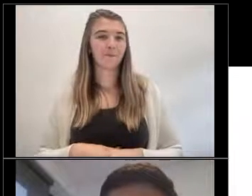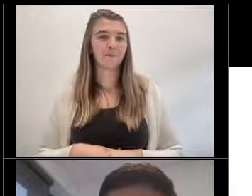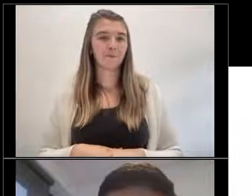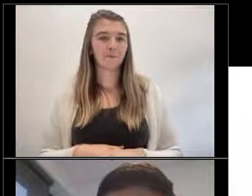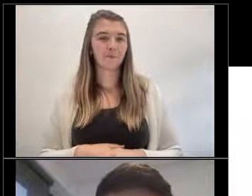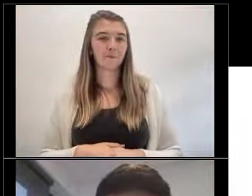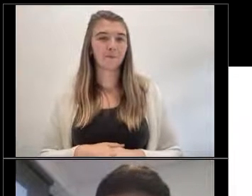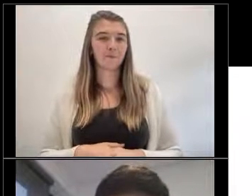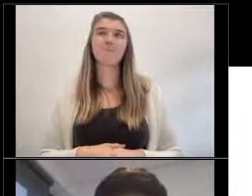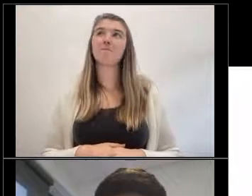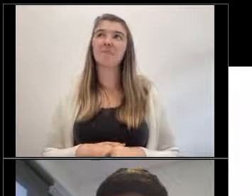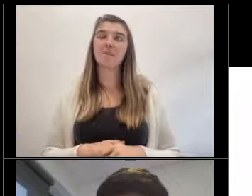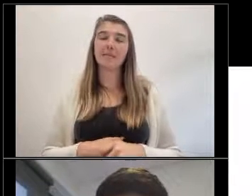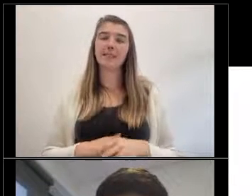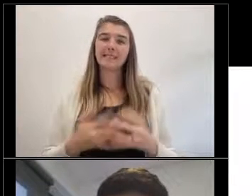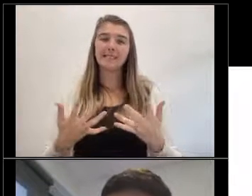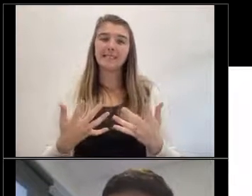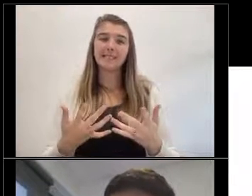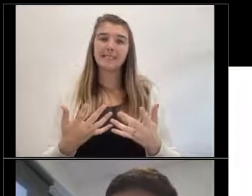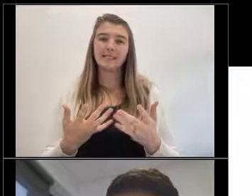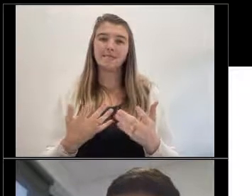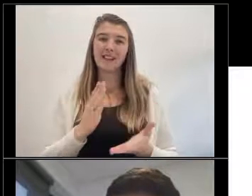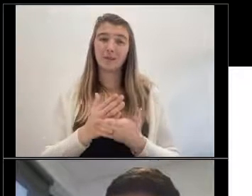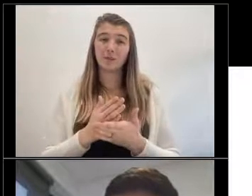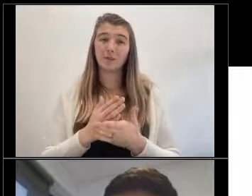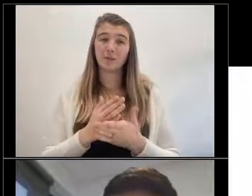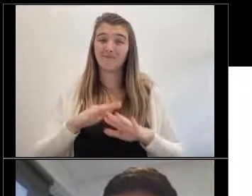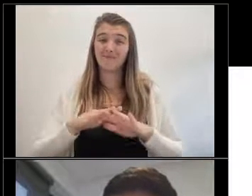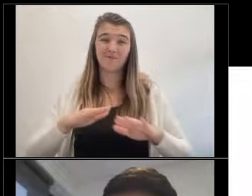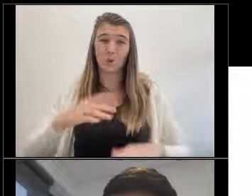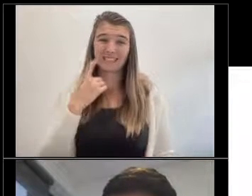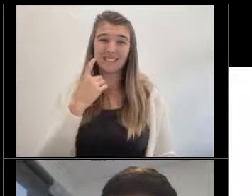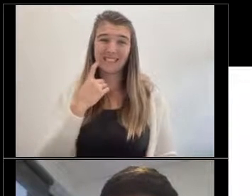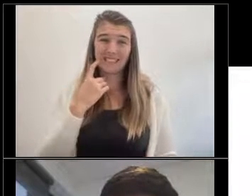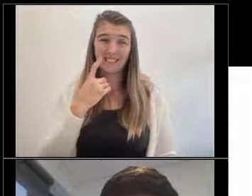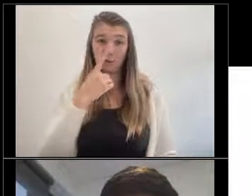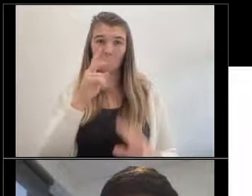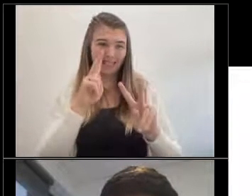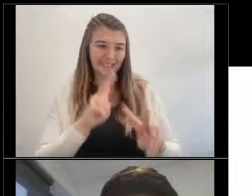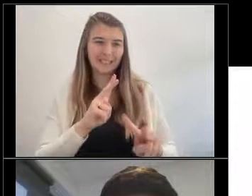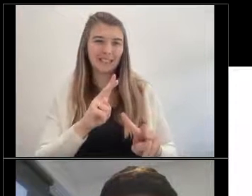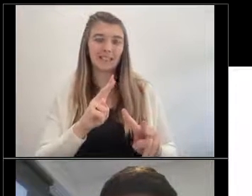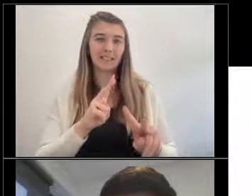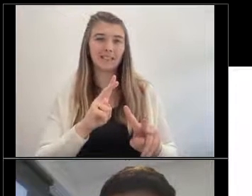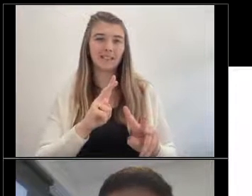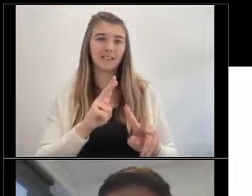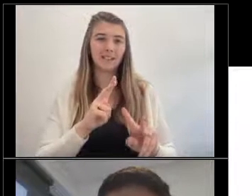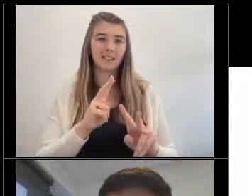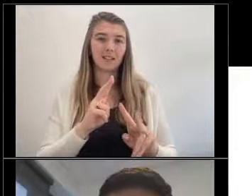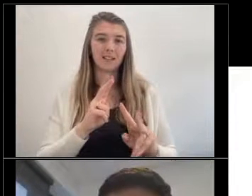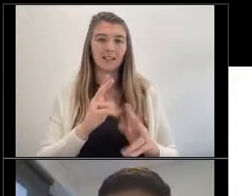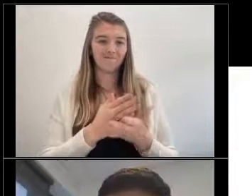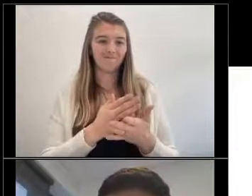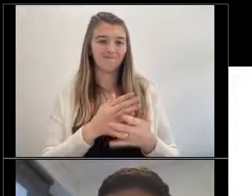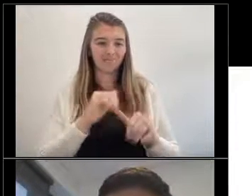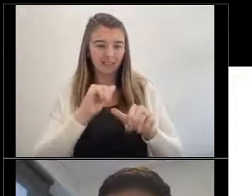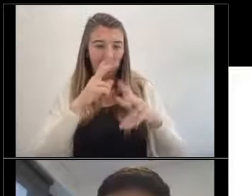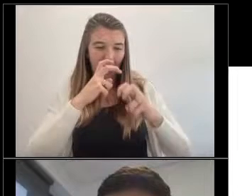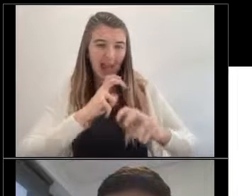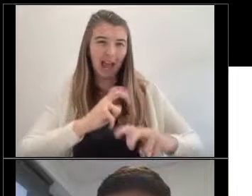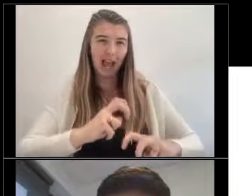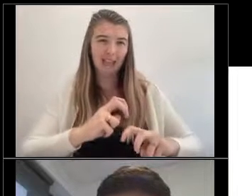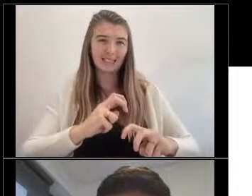Well, actually, it's not easy. As you can see, the of analyzing microplastics require a little